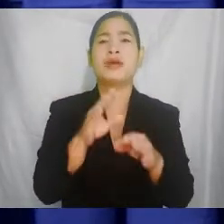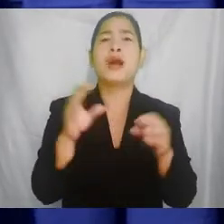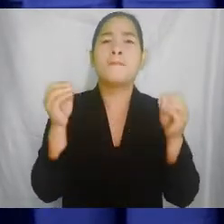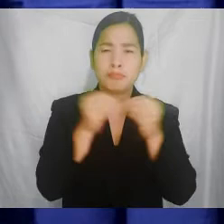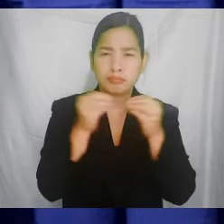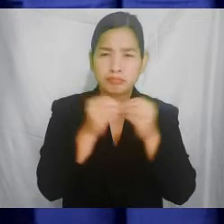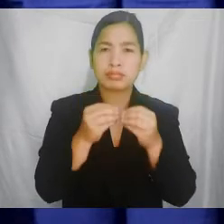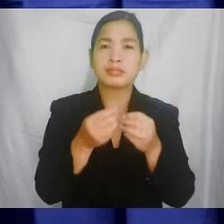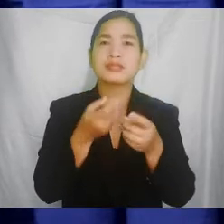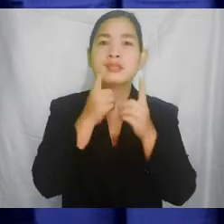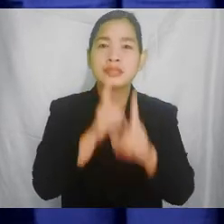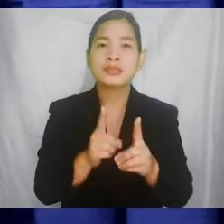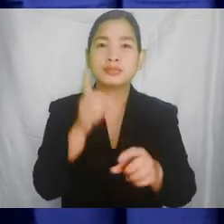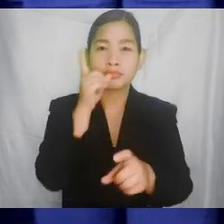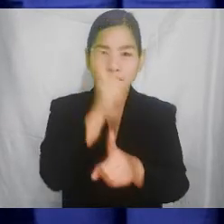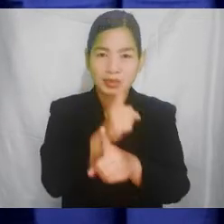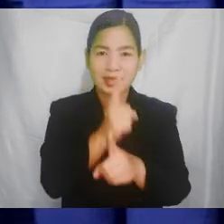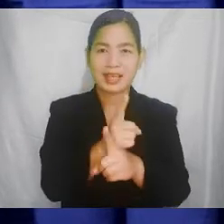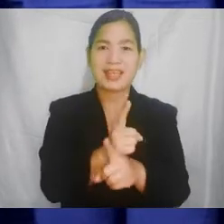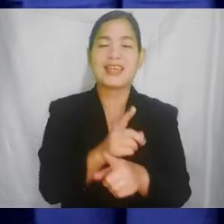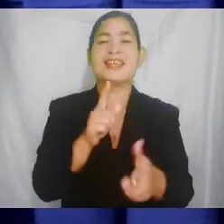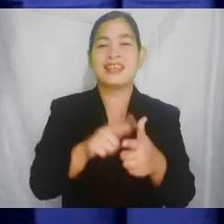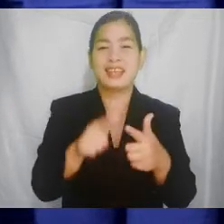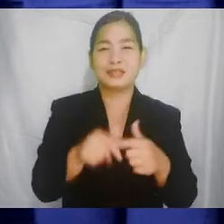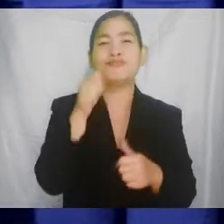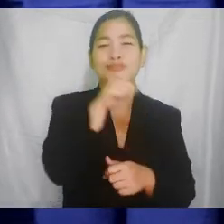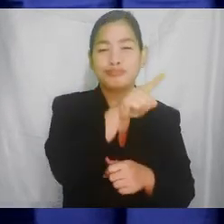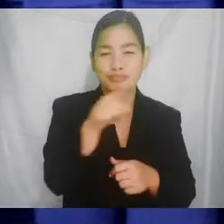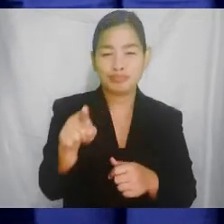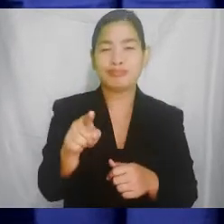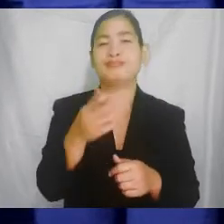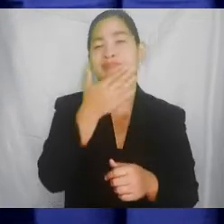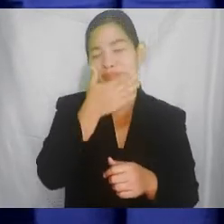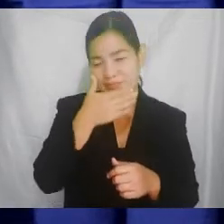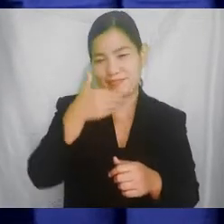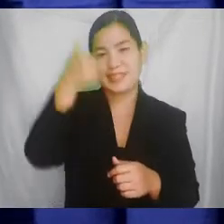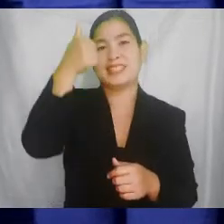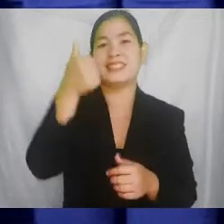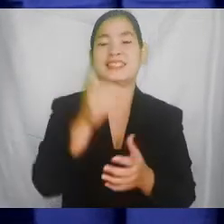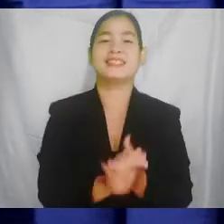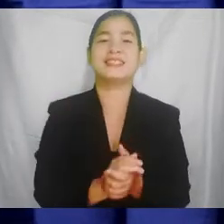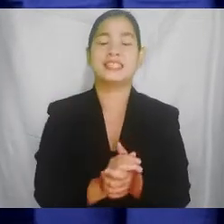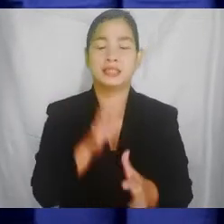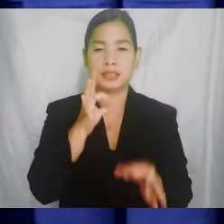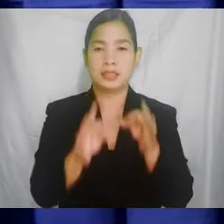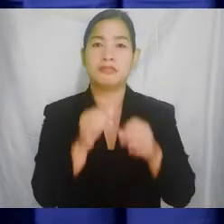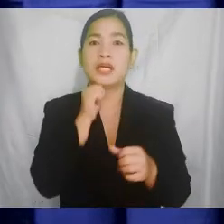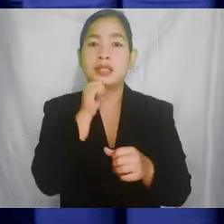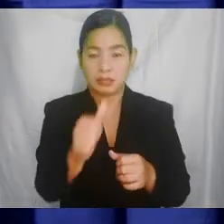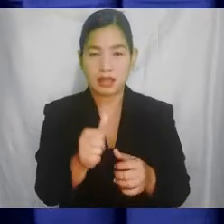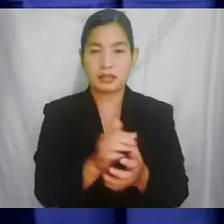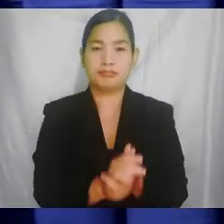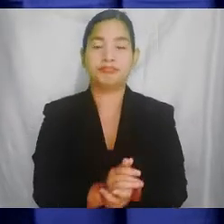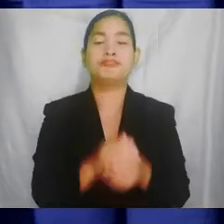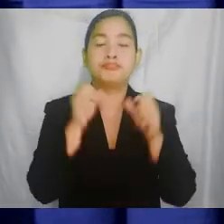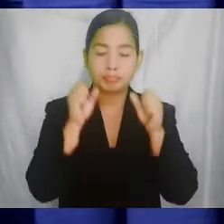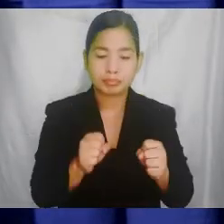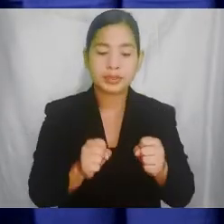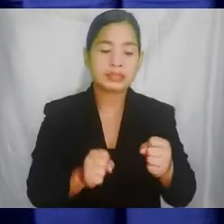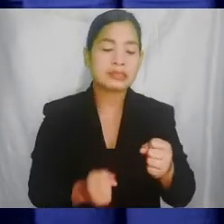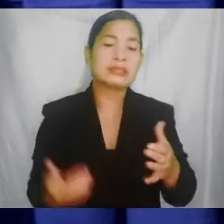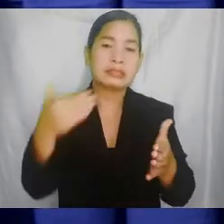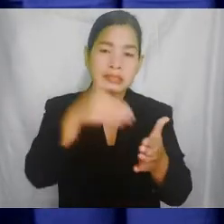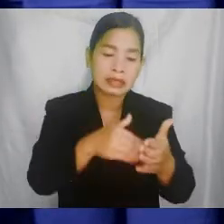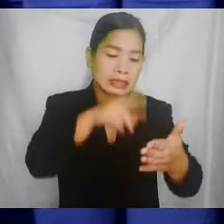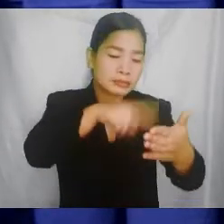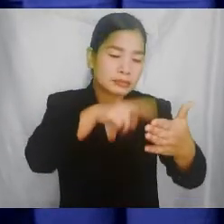answers correctly, then you're doing great. If don't, you may visit your answers and the questions